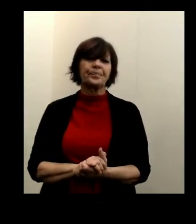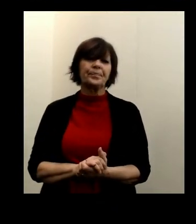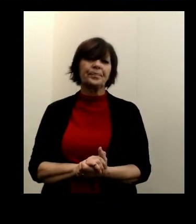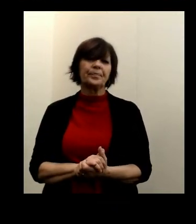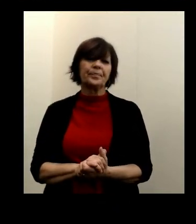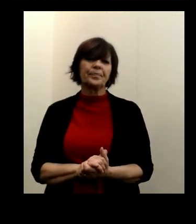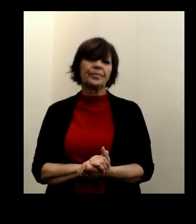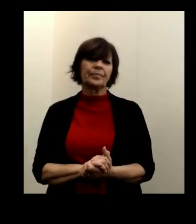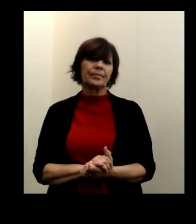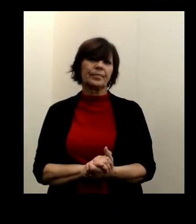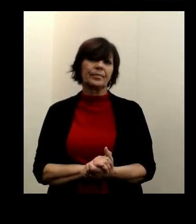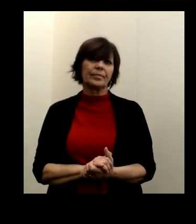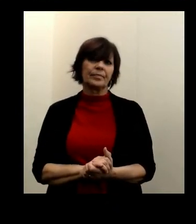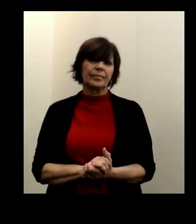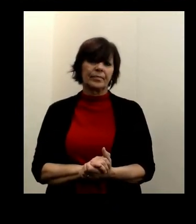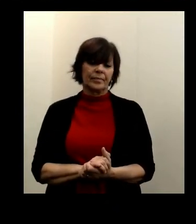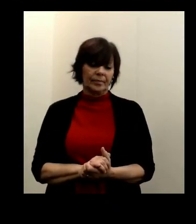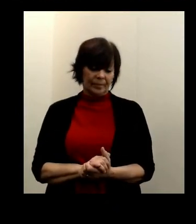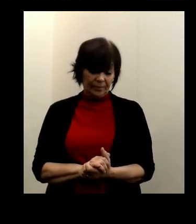season.